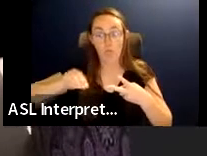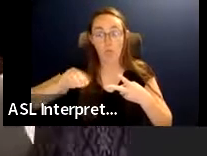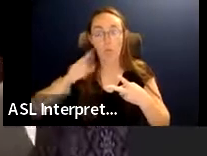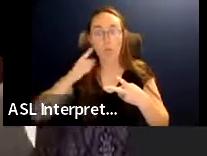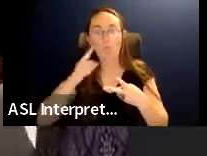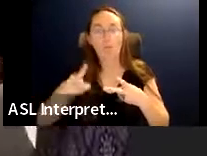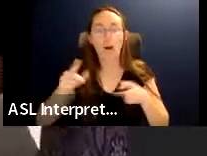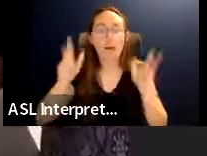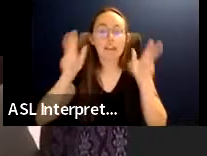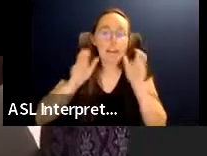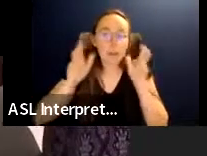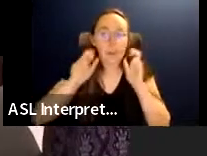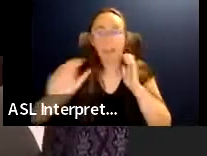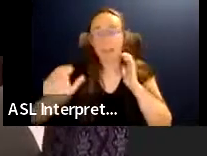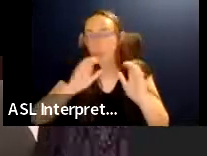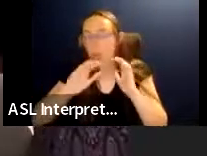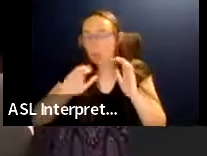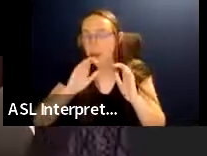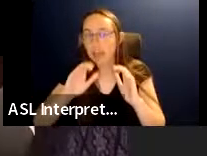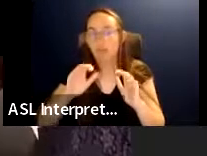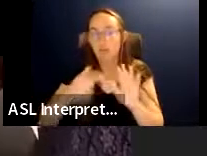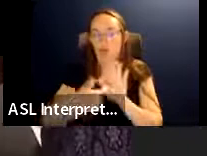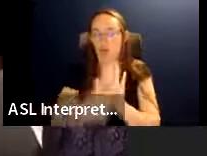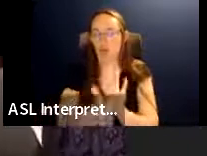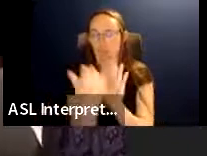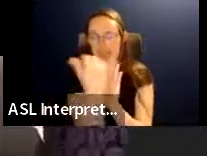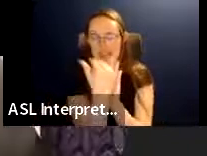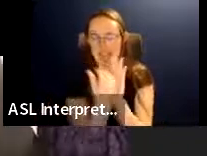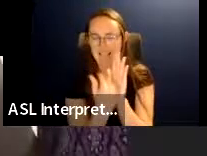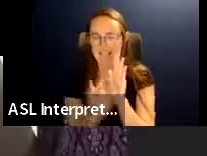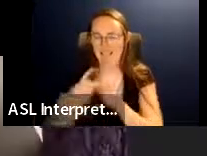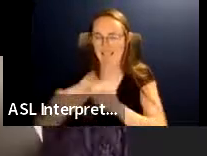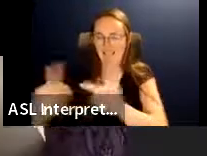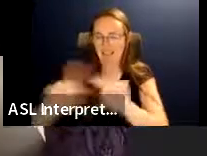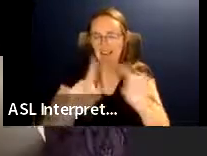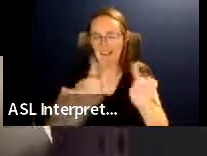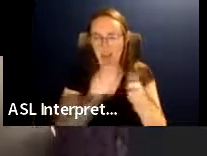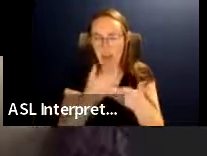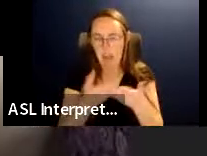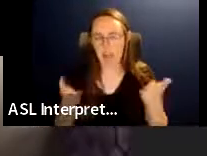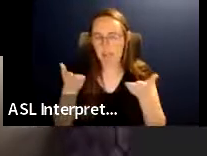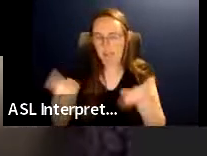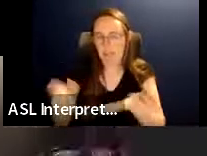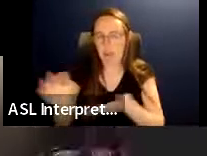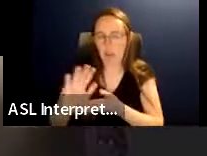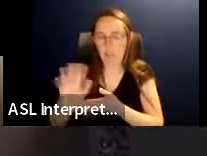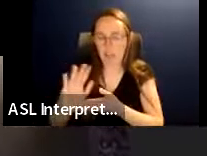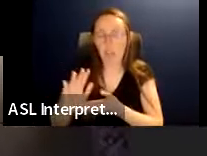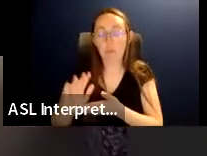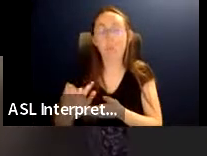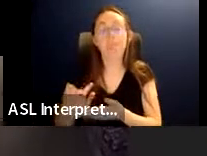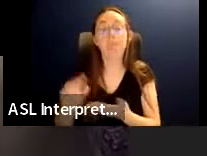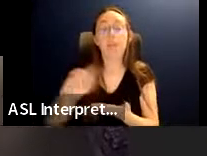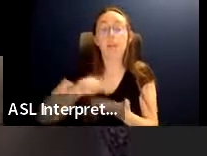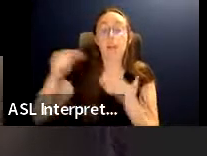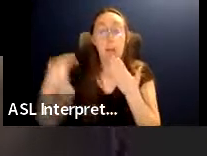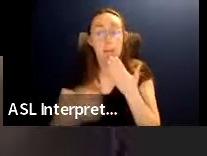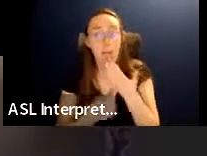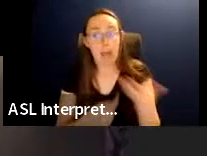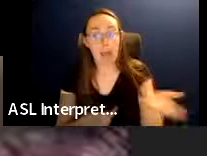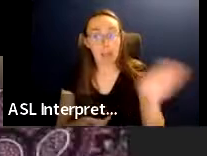communicating. It shows all the items that are on that embedded in that video. And then on the back side,